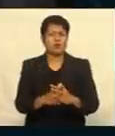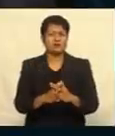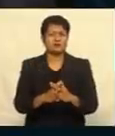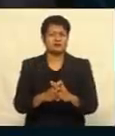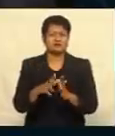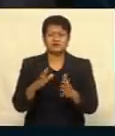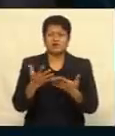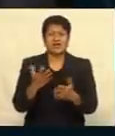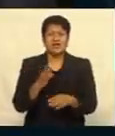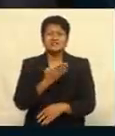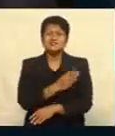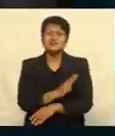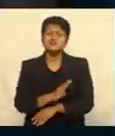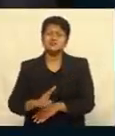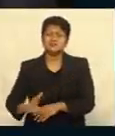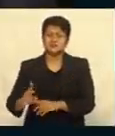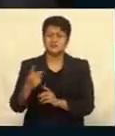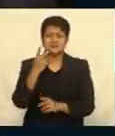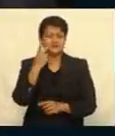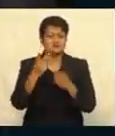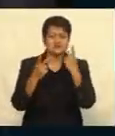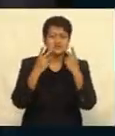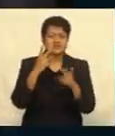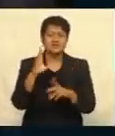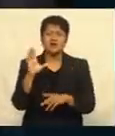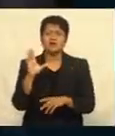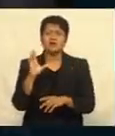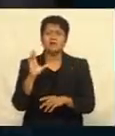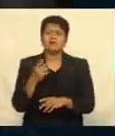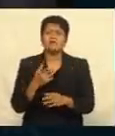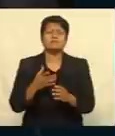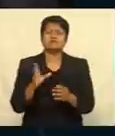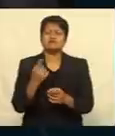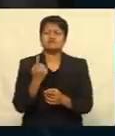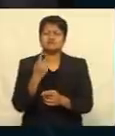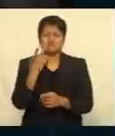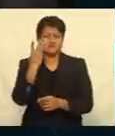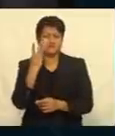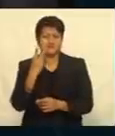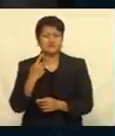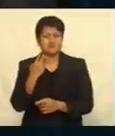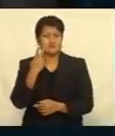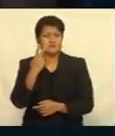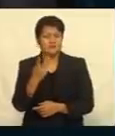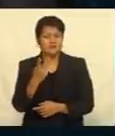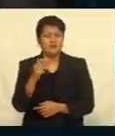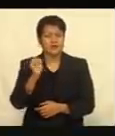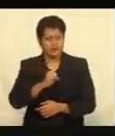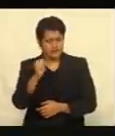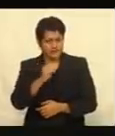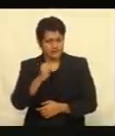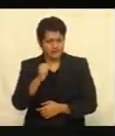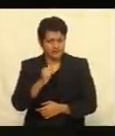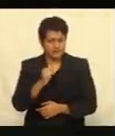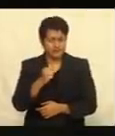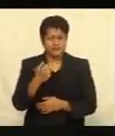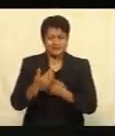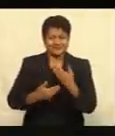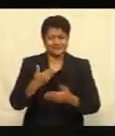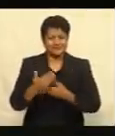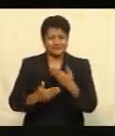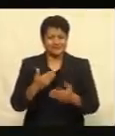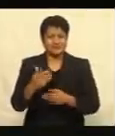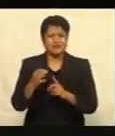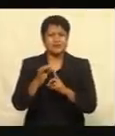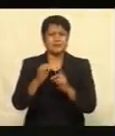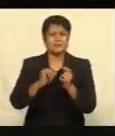was visited by the COVID-19 patient from Cunningham. What's happening there? Yes, Edwin, as mentioned by the PS for